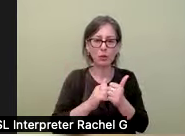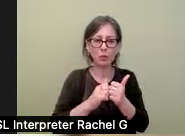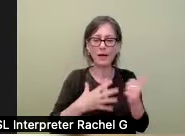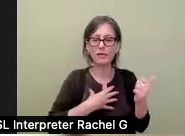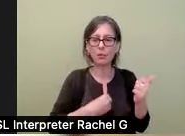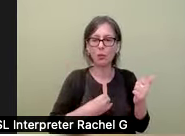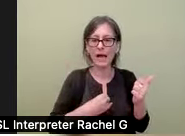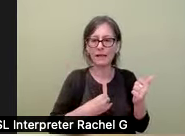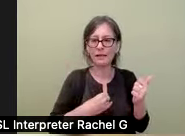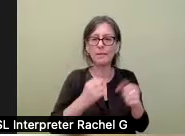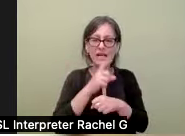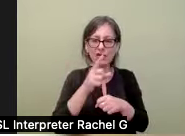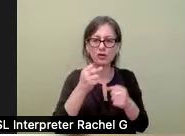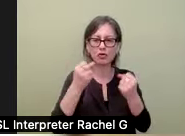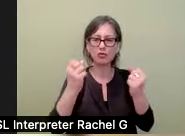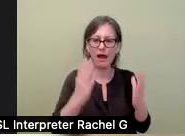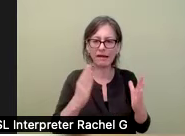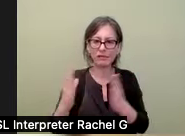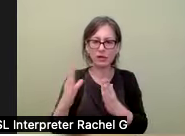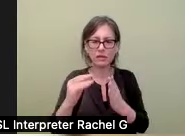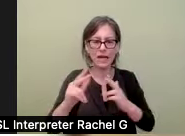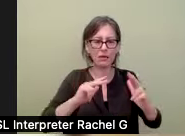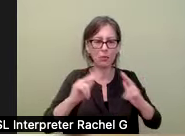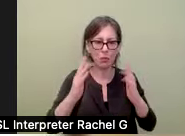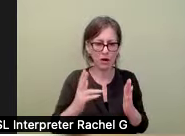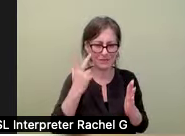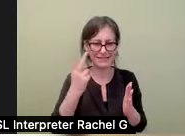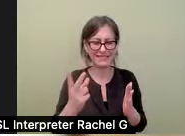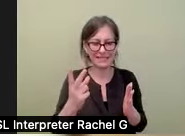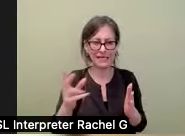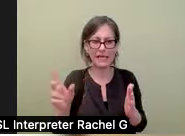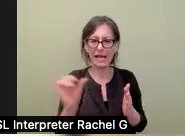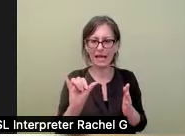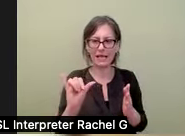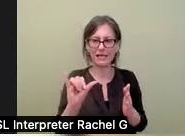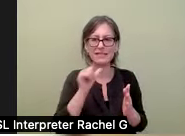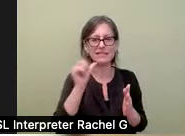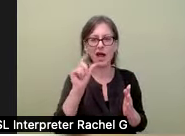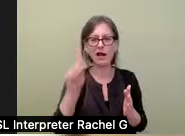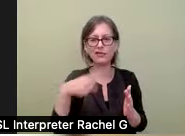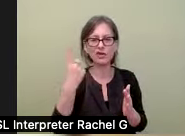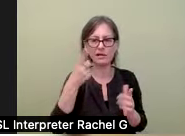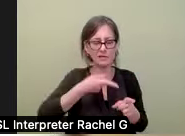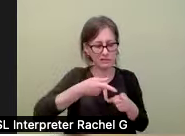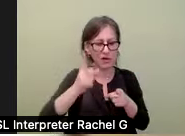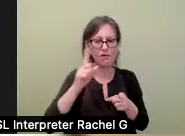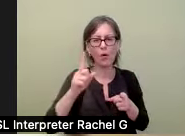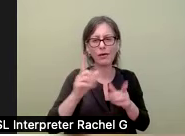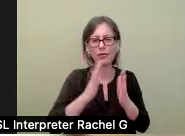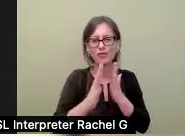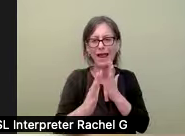just to ensure that drivers and pedestrians view these as something other than exclusive traffic